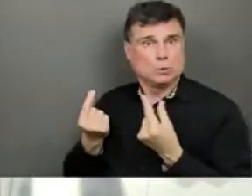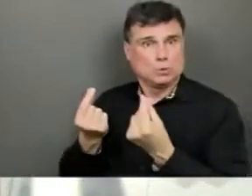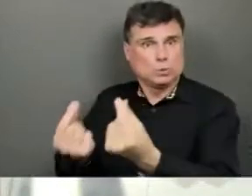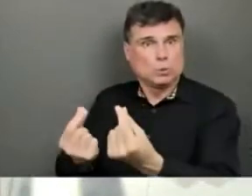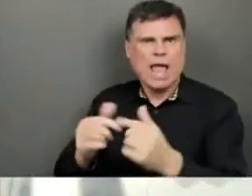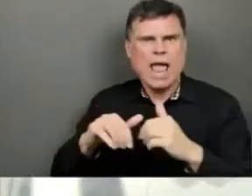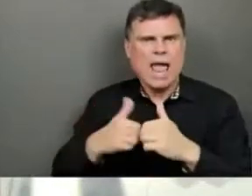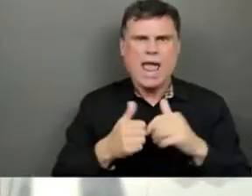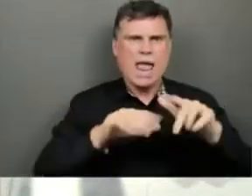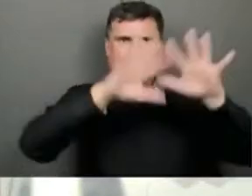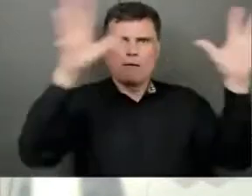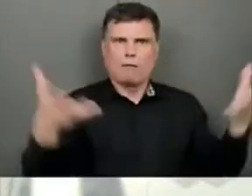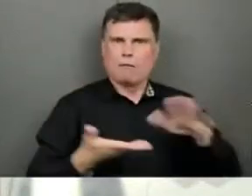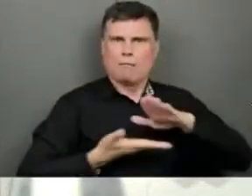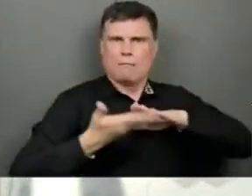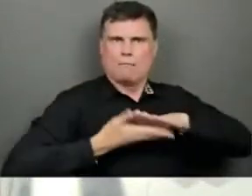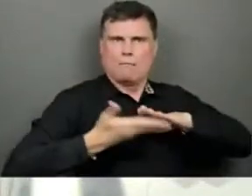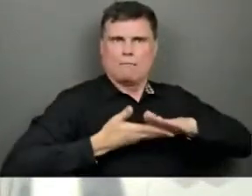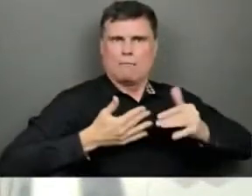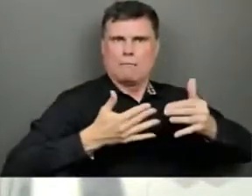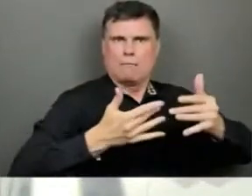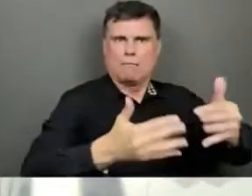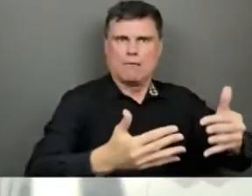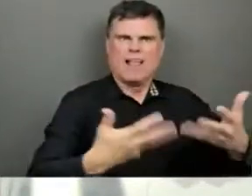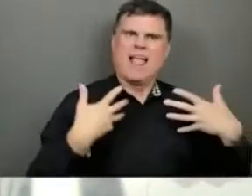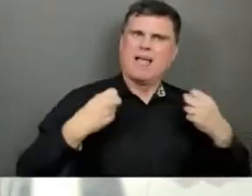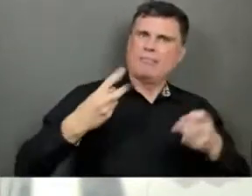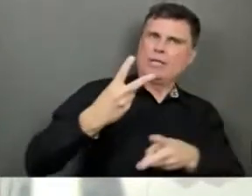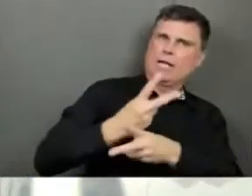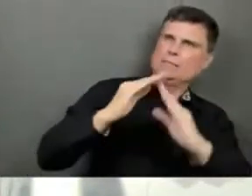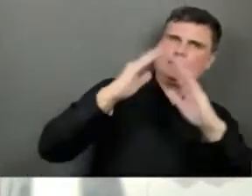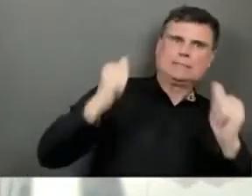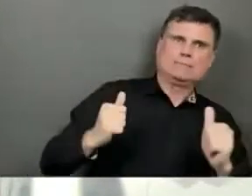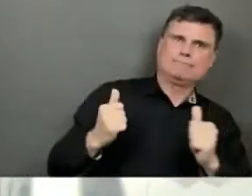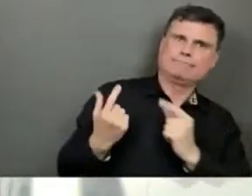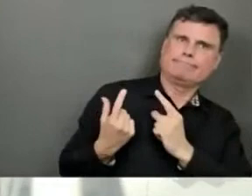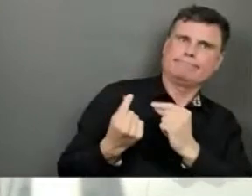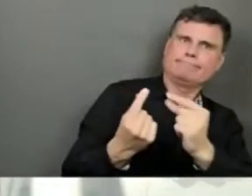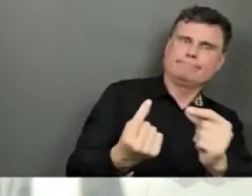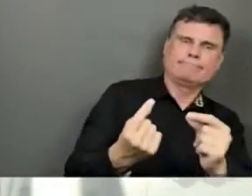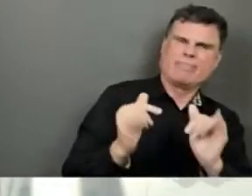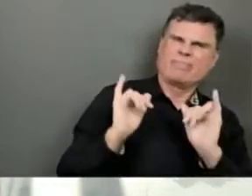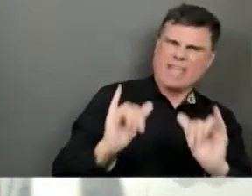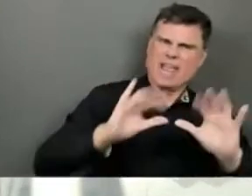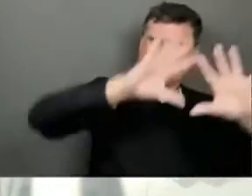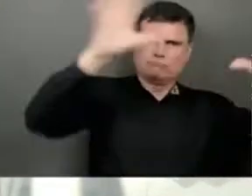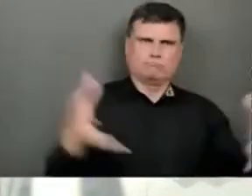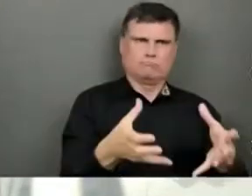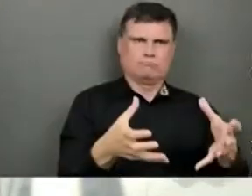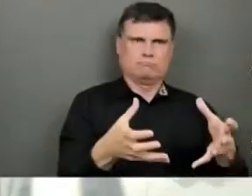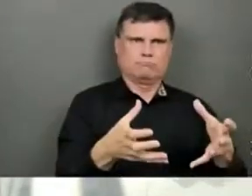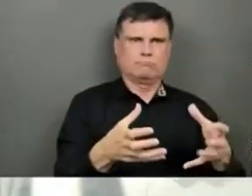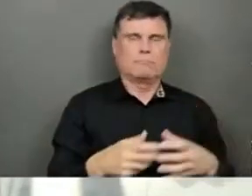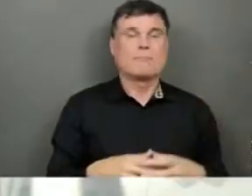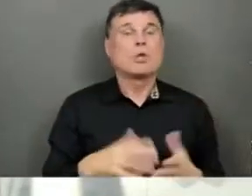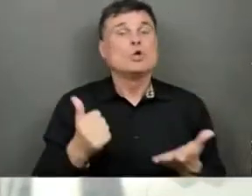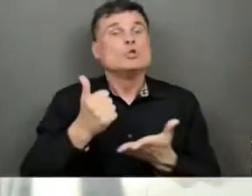I understood the case, you're talking about a set of treatment decisions and the policies that guide those treatment decisions.